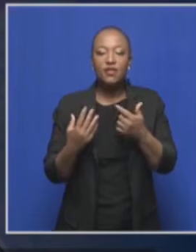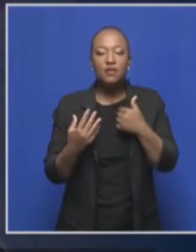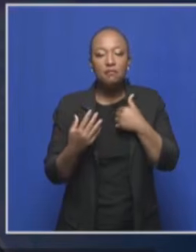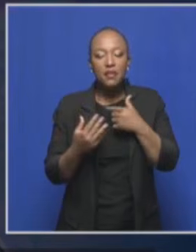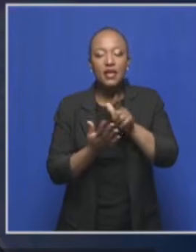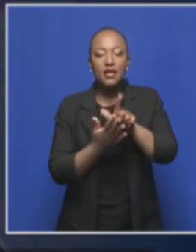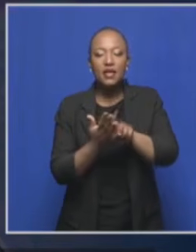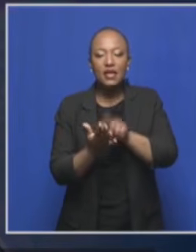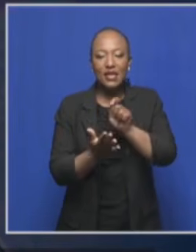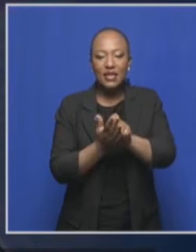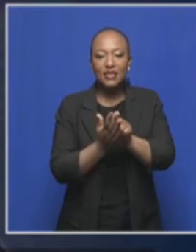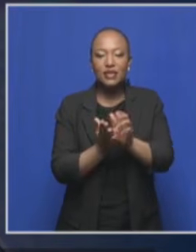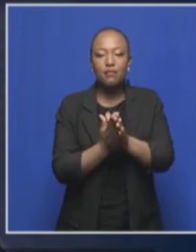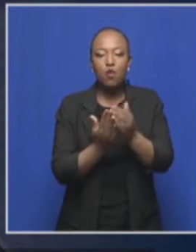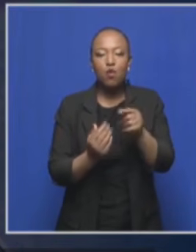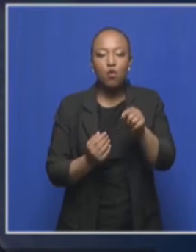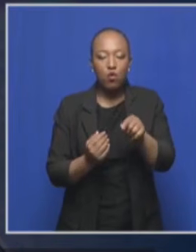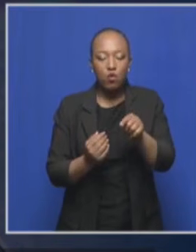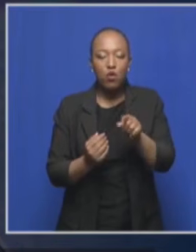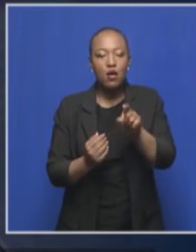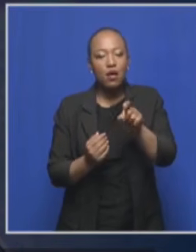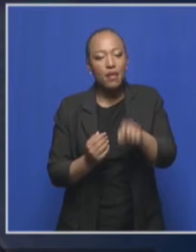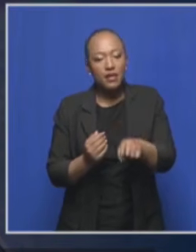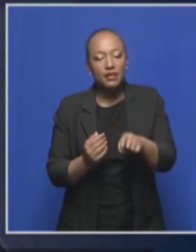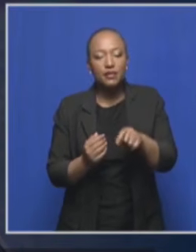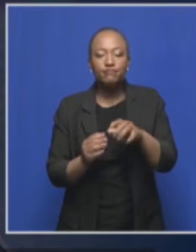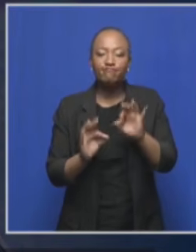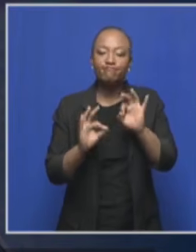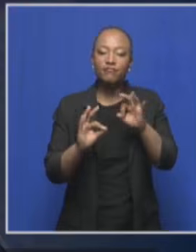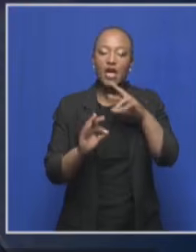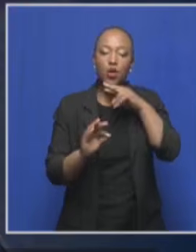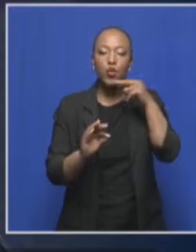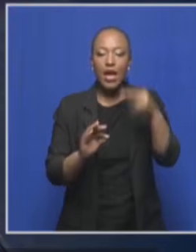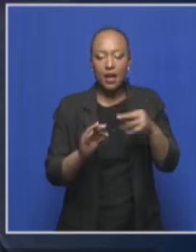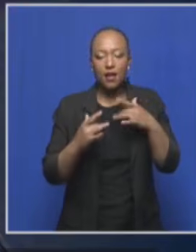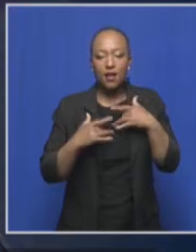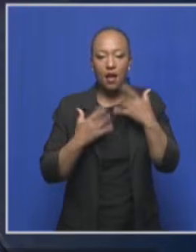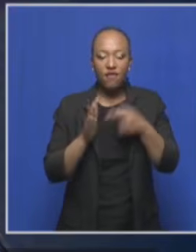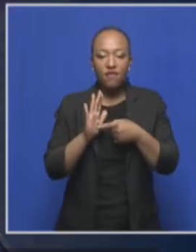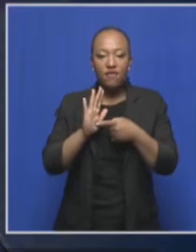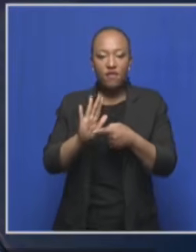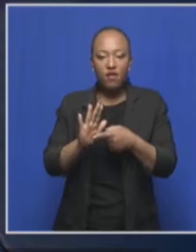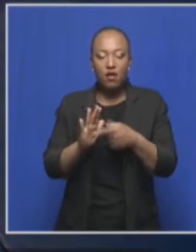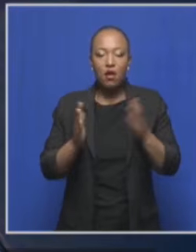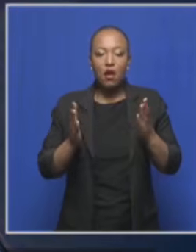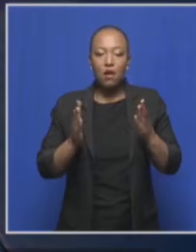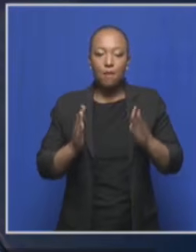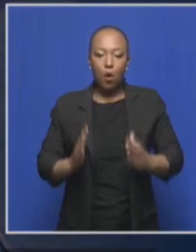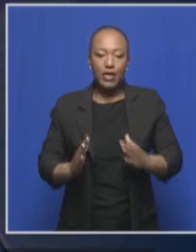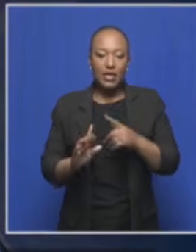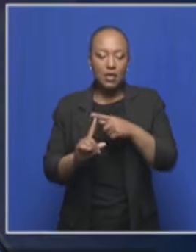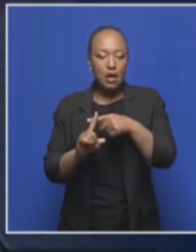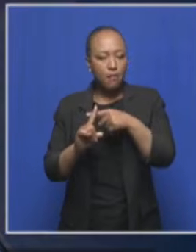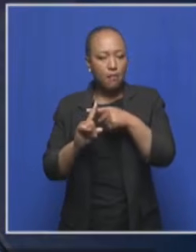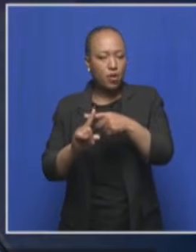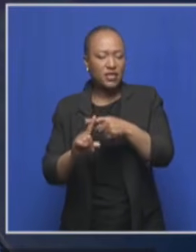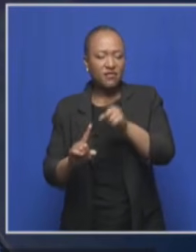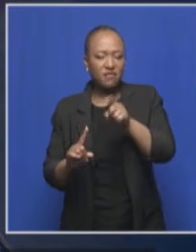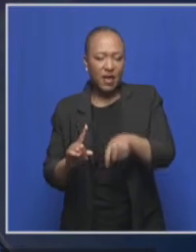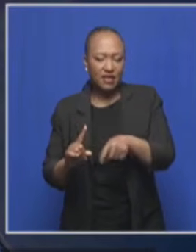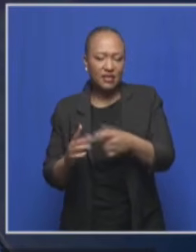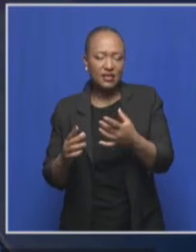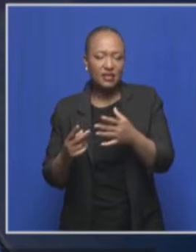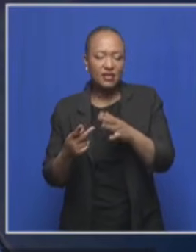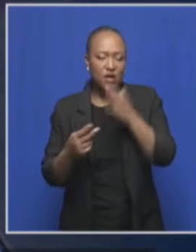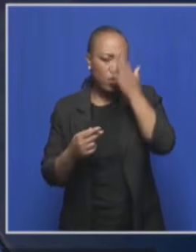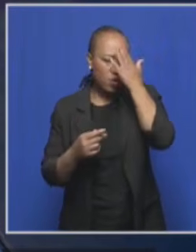literacy books that we cover in schools should cover our current realities. So maybe things like body positivity, there's a lot of social media now,